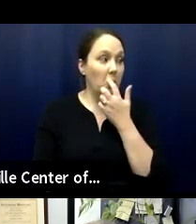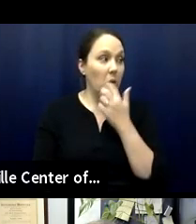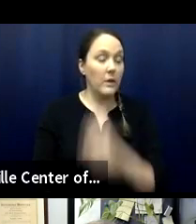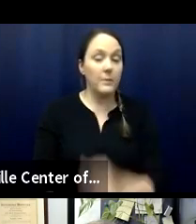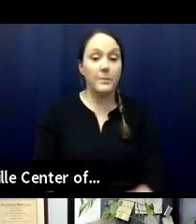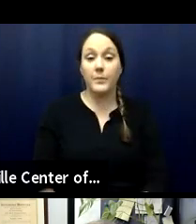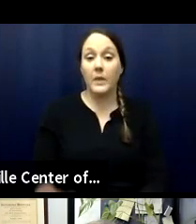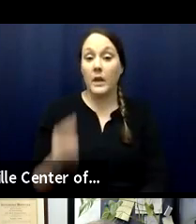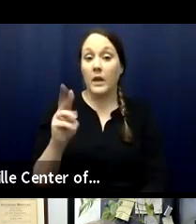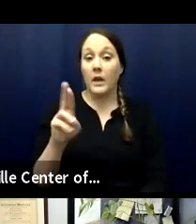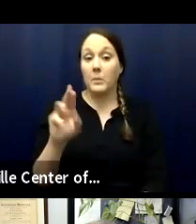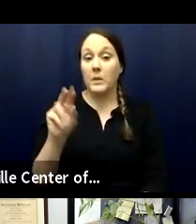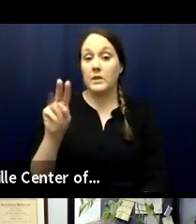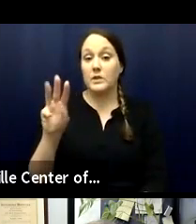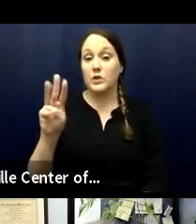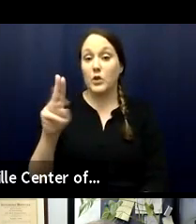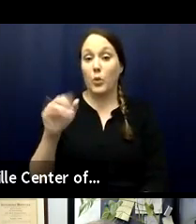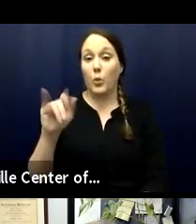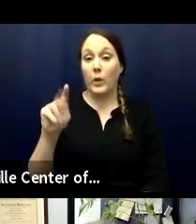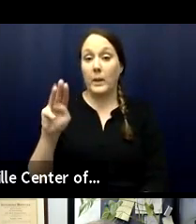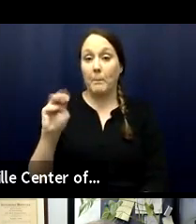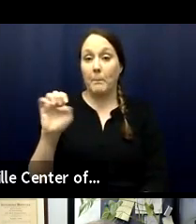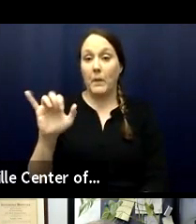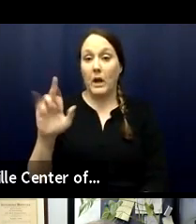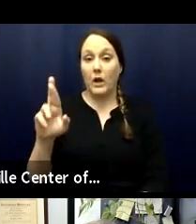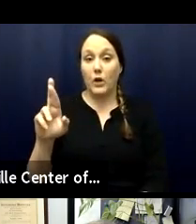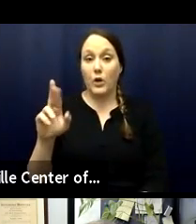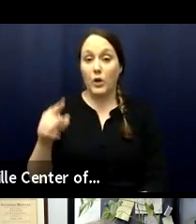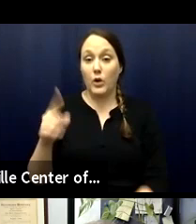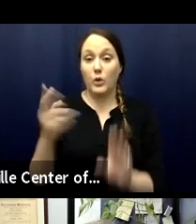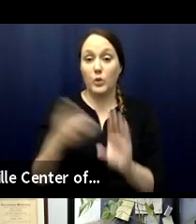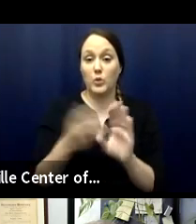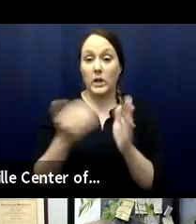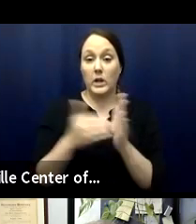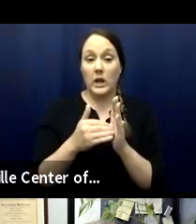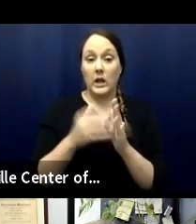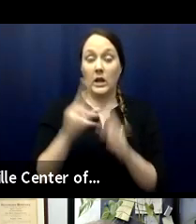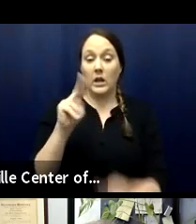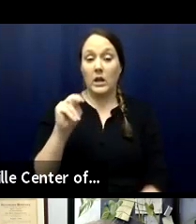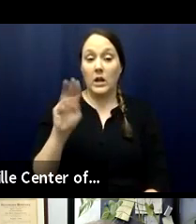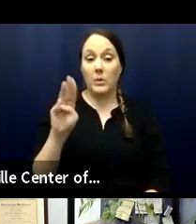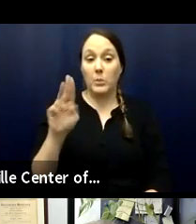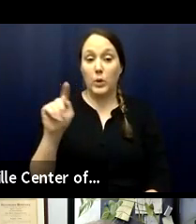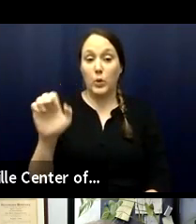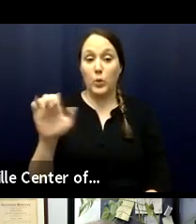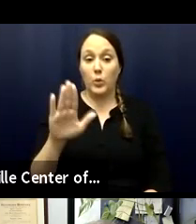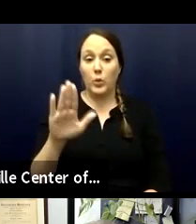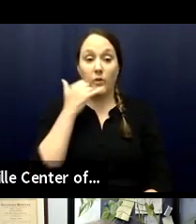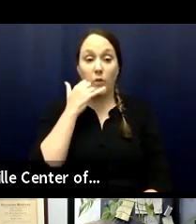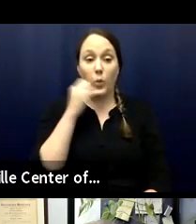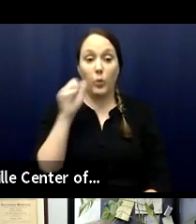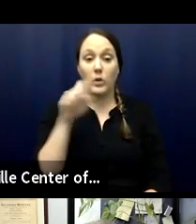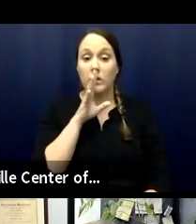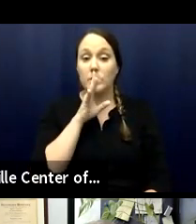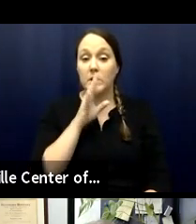Mr. Whitmire, it appears you came back in. If you could unmute your phone so that you may speak.